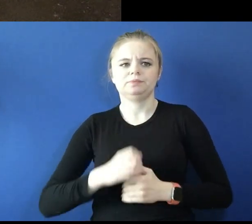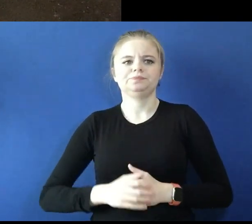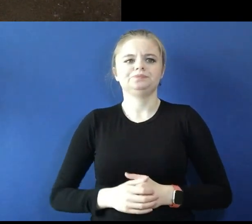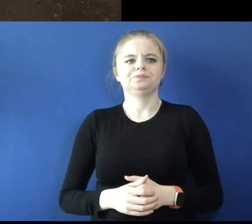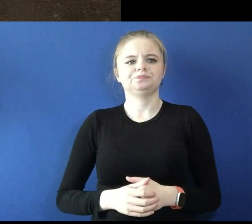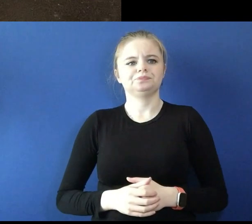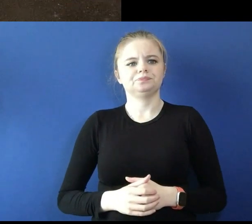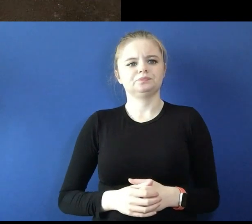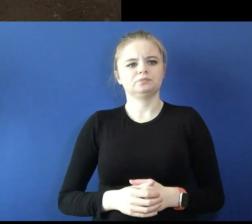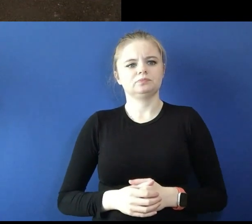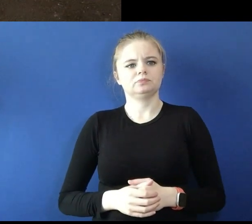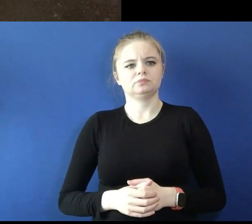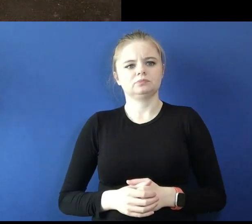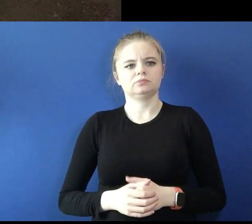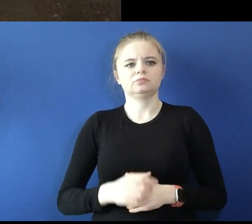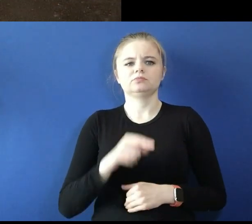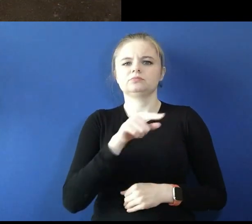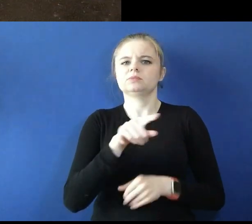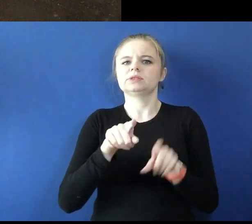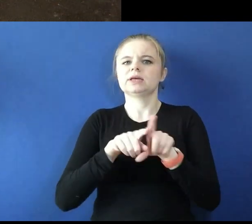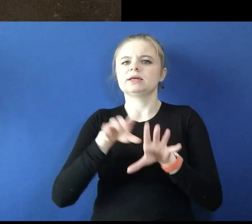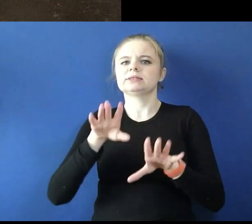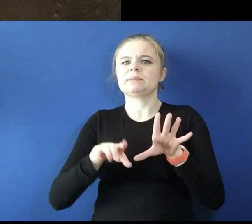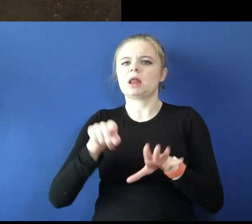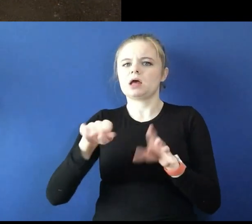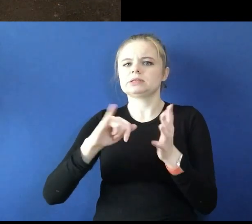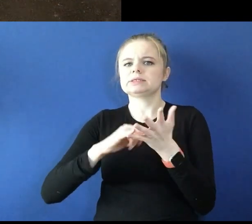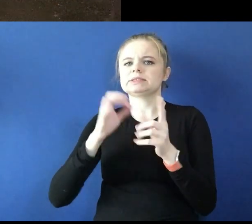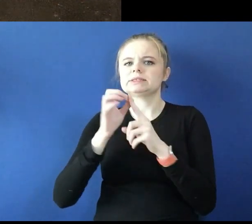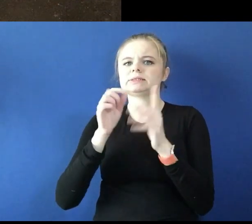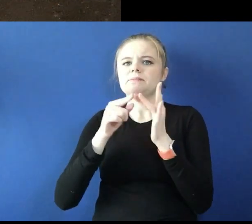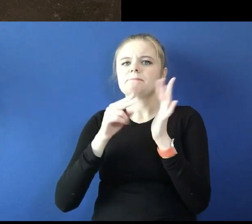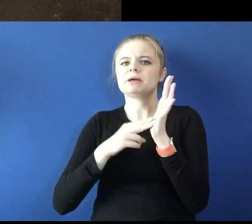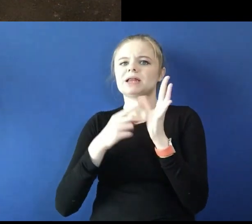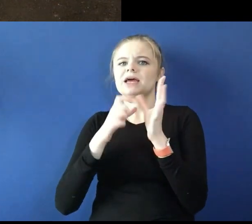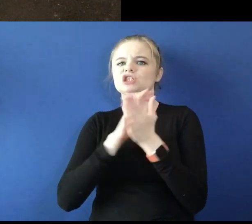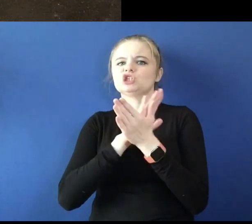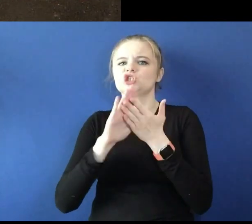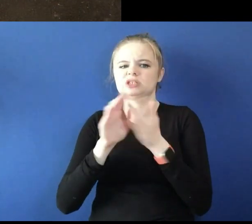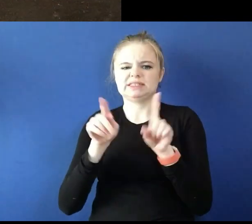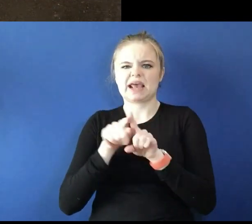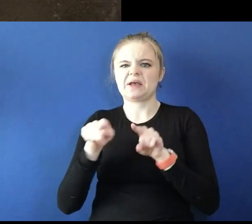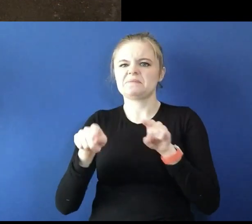go down a bit, just like spinach does.